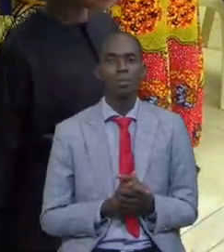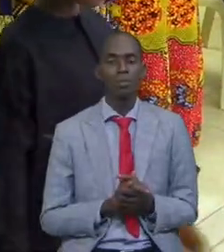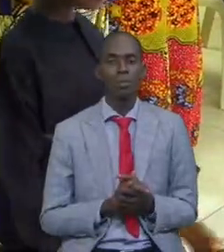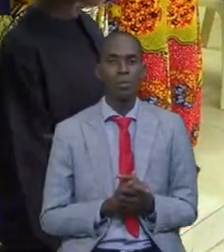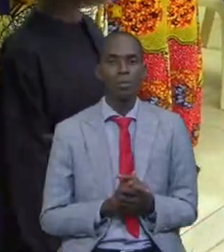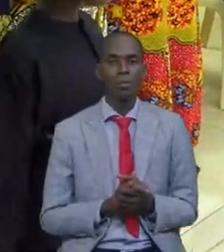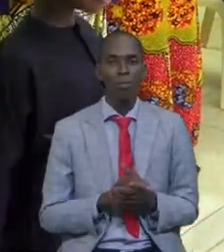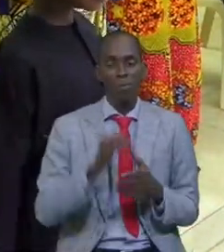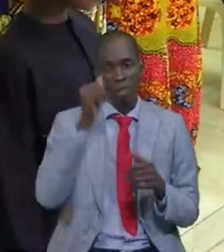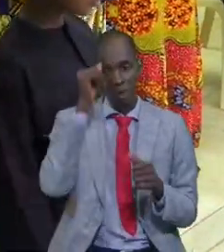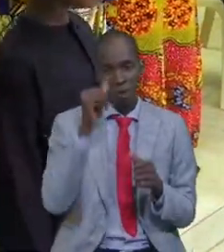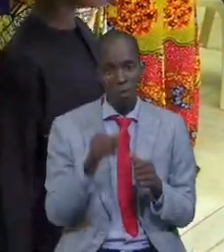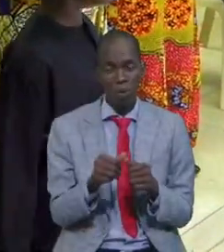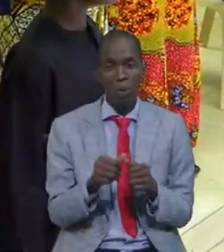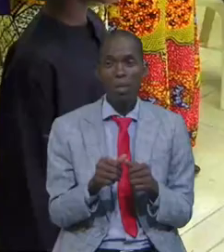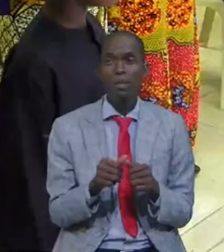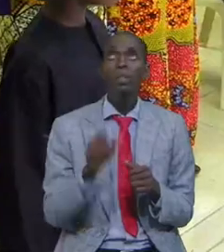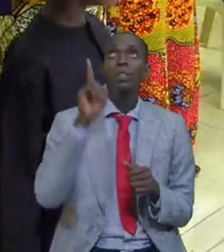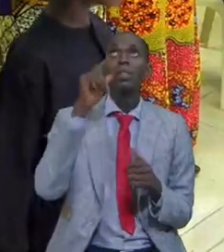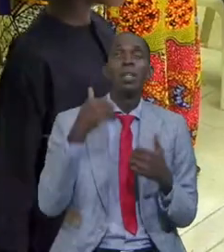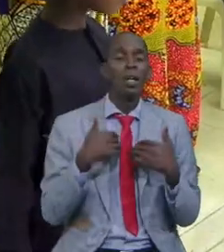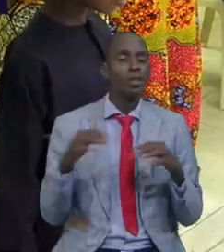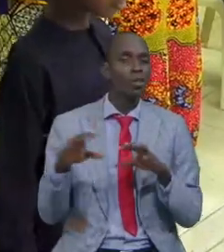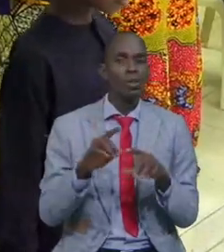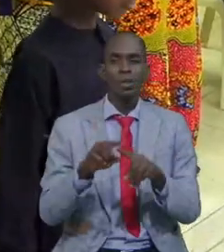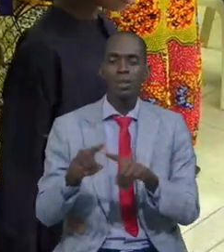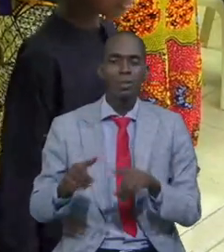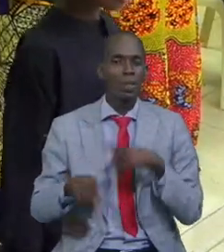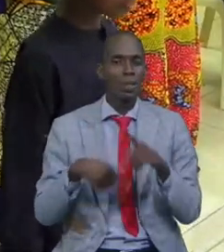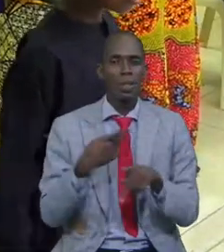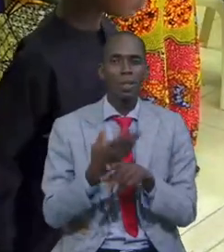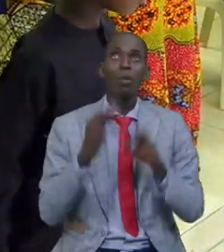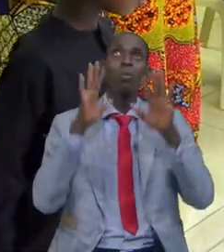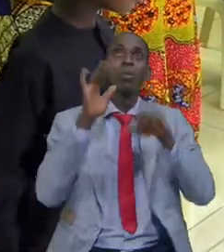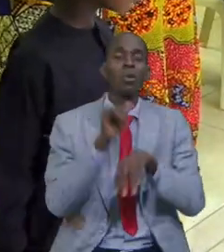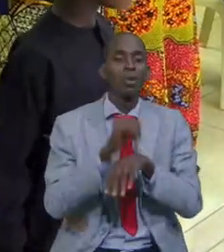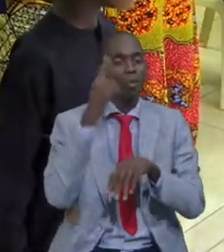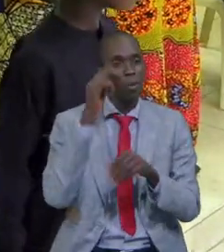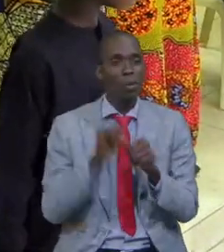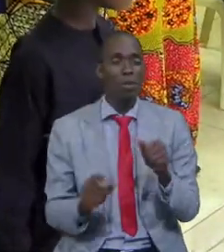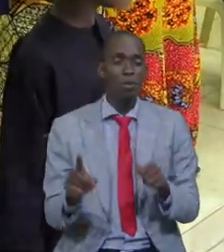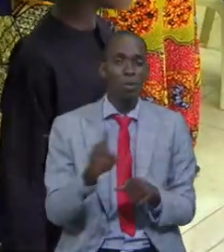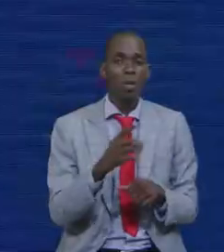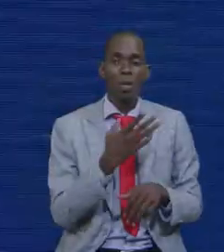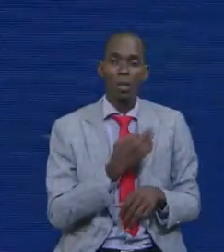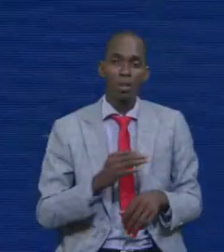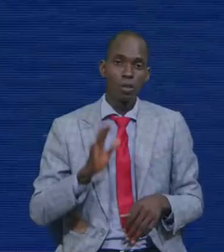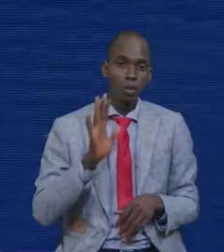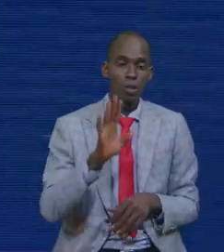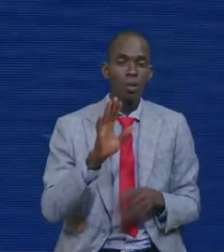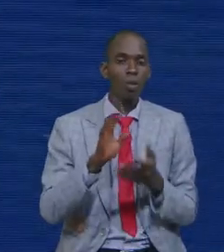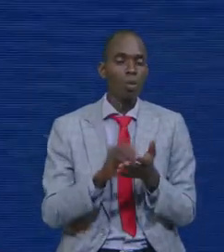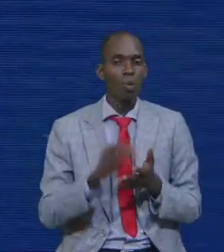Remember, it's done, every kind of miracle for everyone, and yours will not be